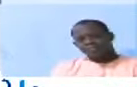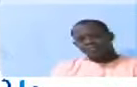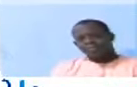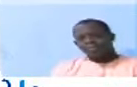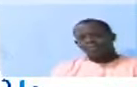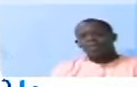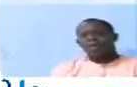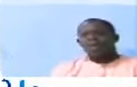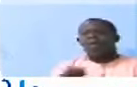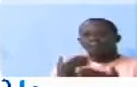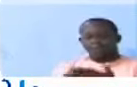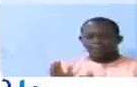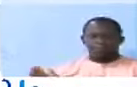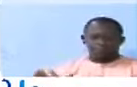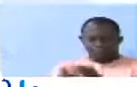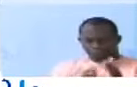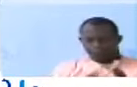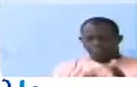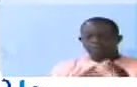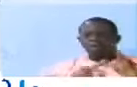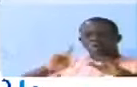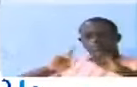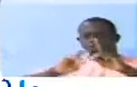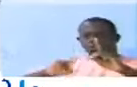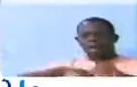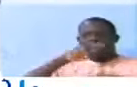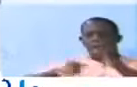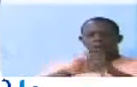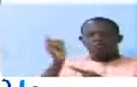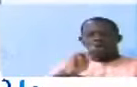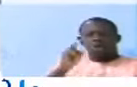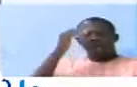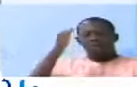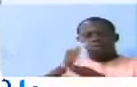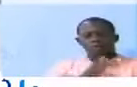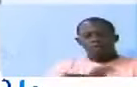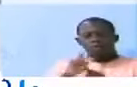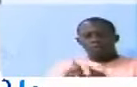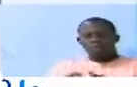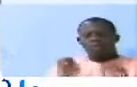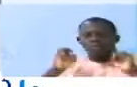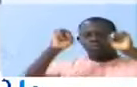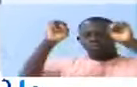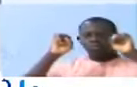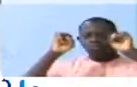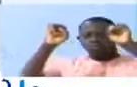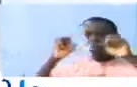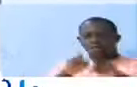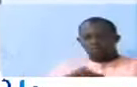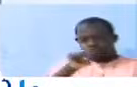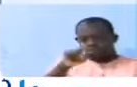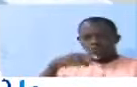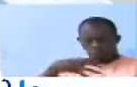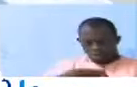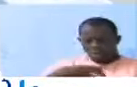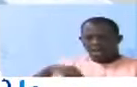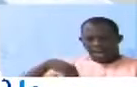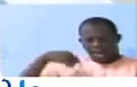We would discuss the demonstration that you were to attend near the American Embassy in